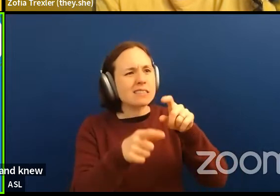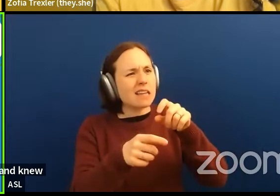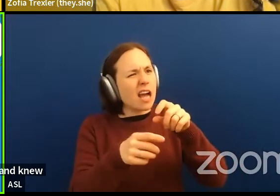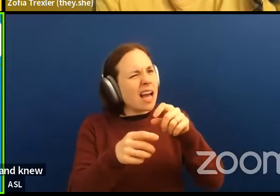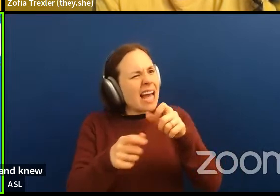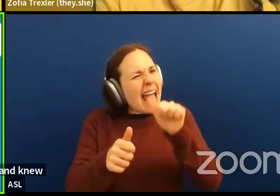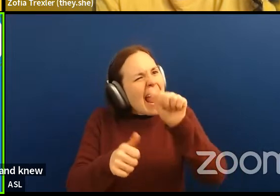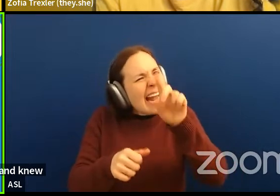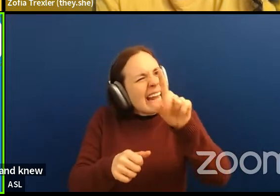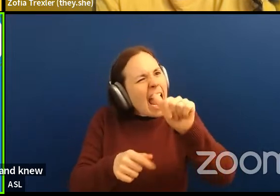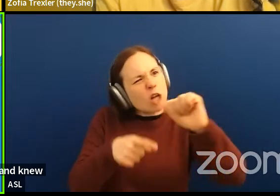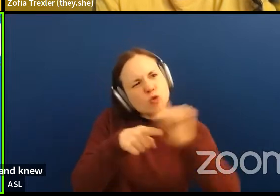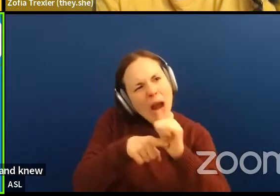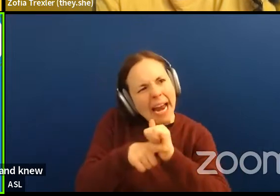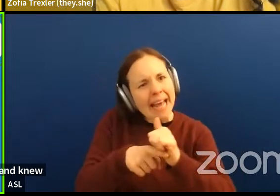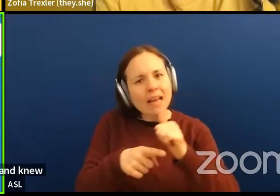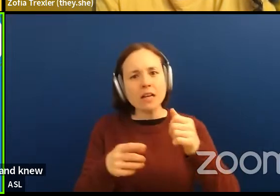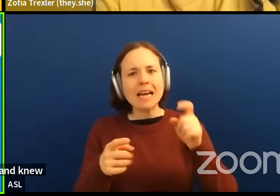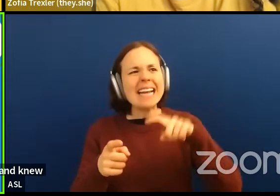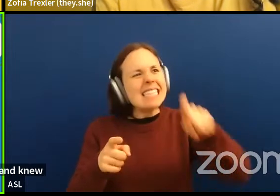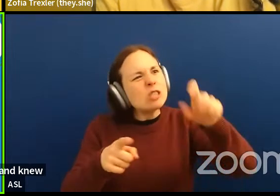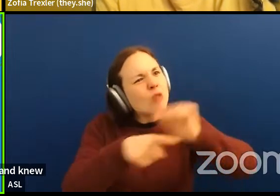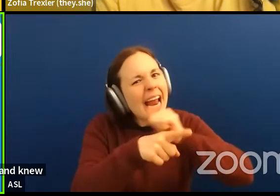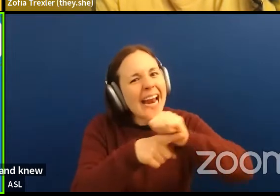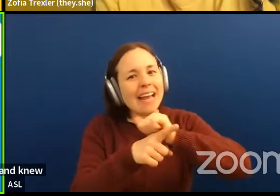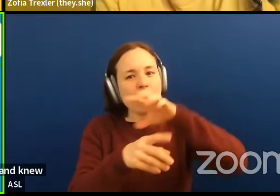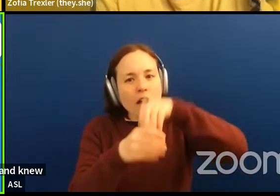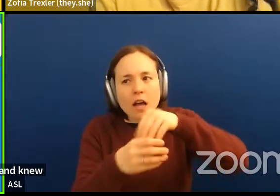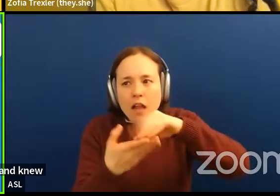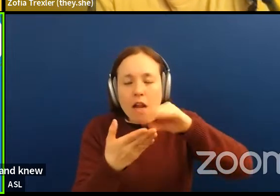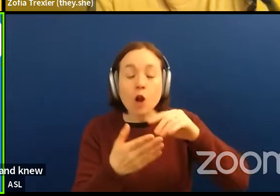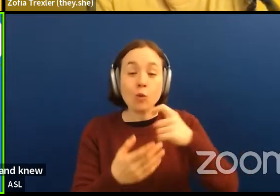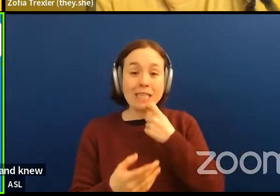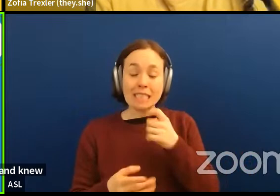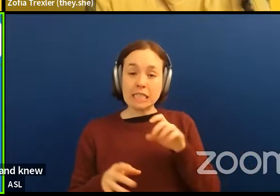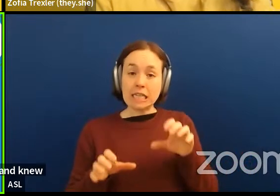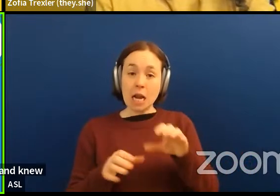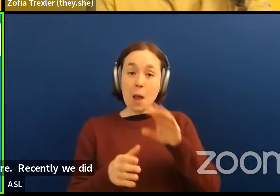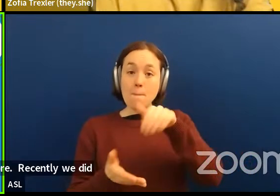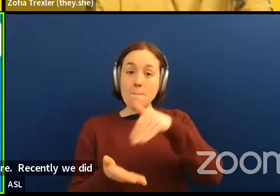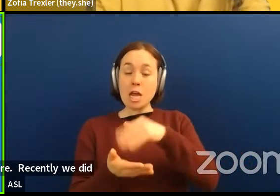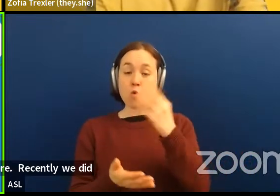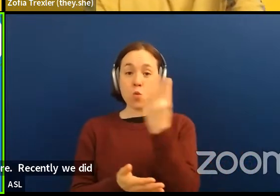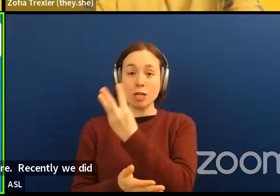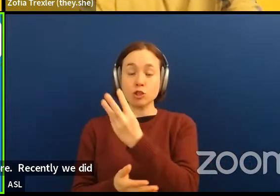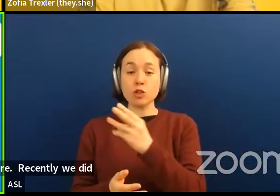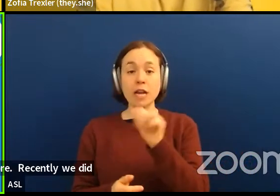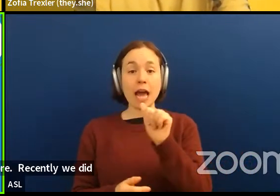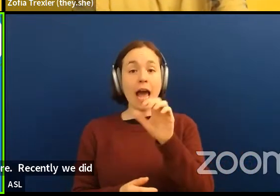trainings. Just recently, we did a Midwestern Academy training.